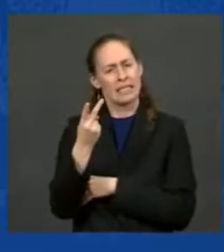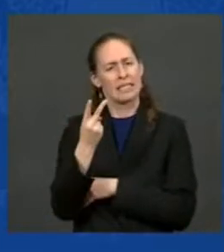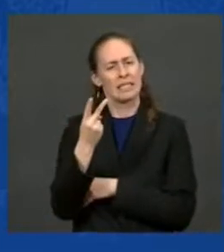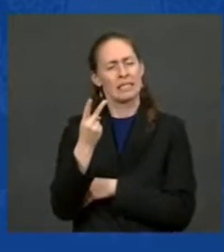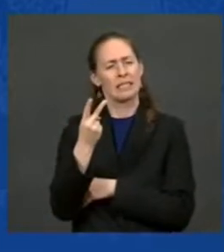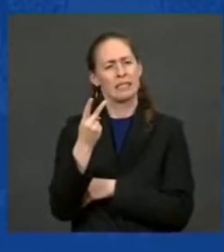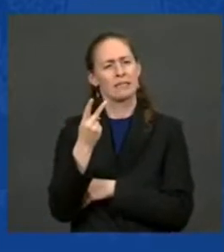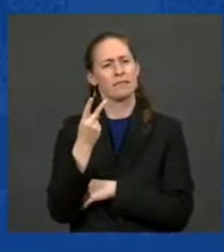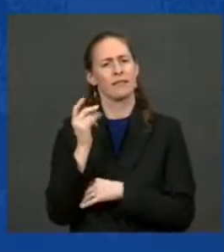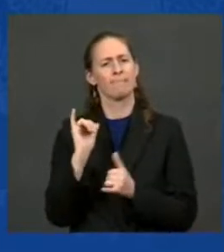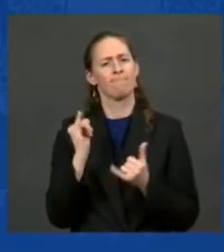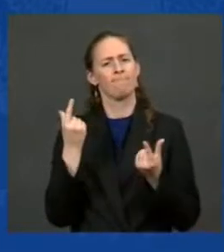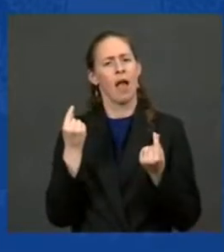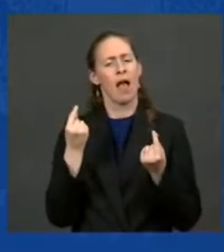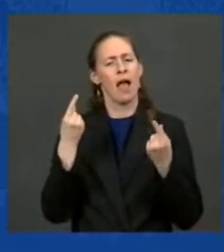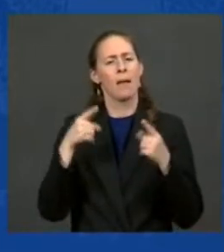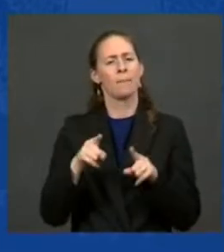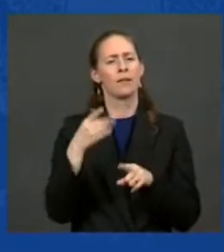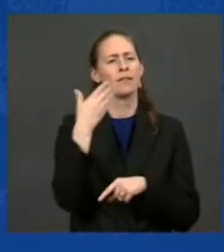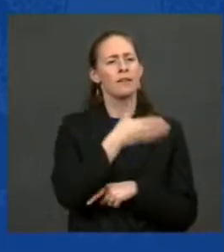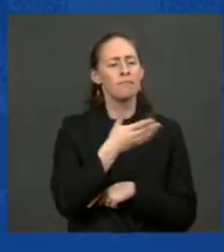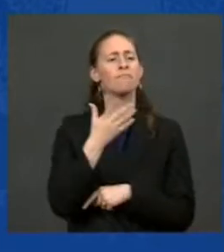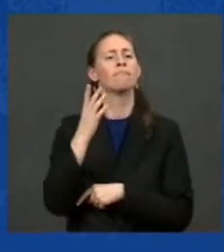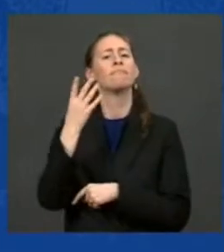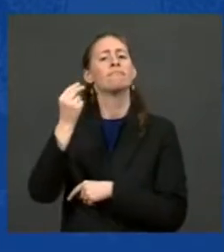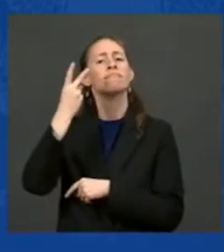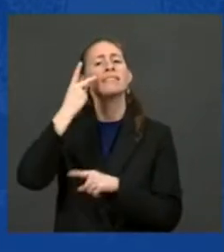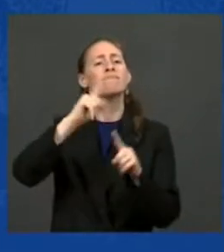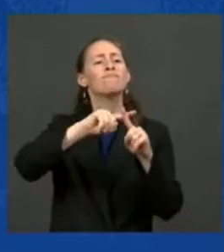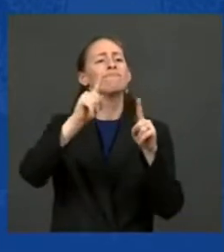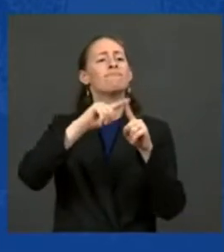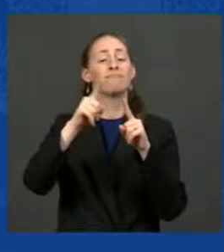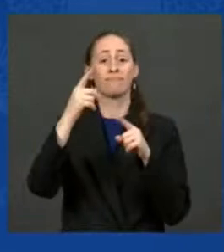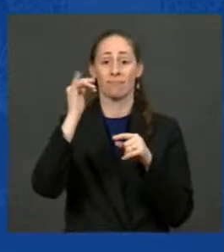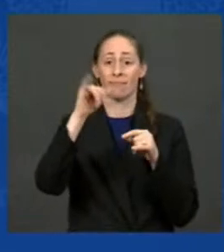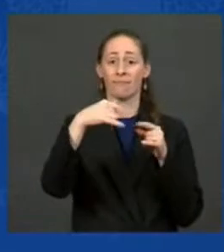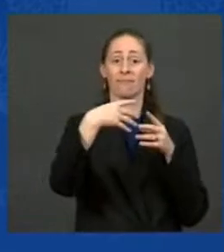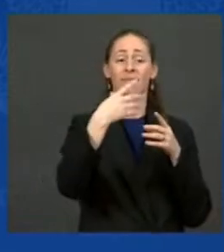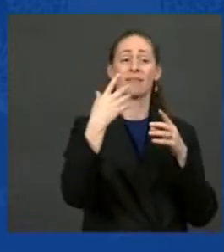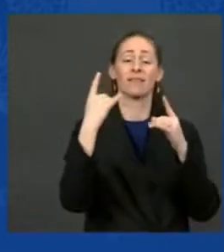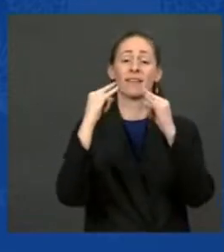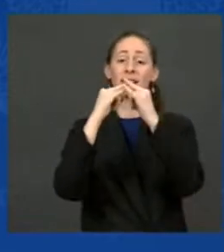lovely homes that were right up against the fence line